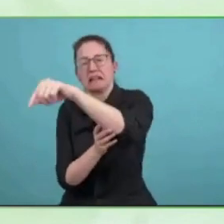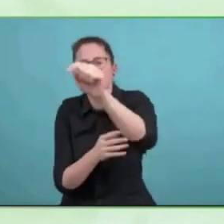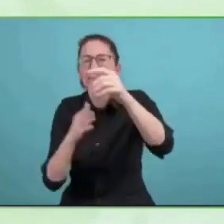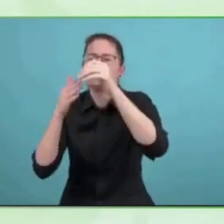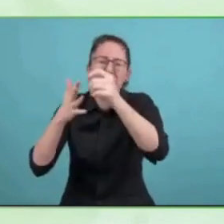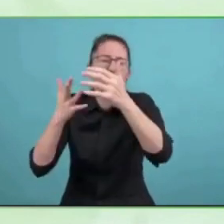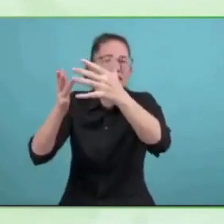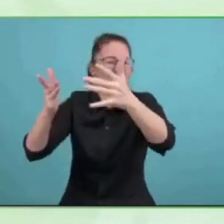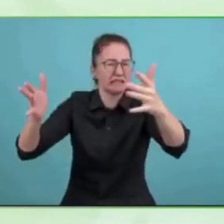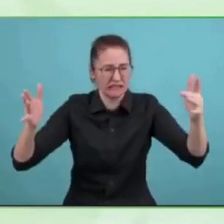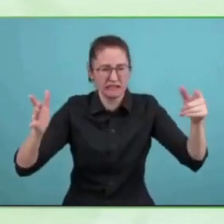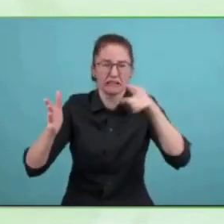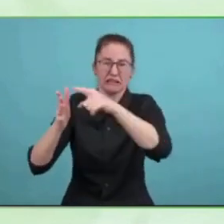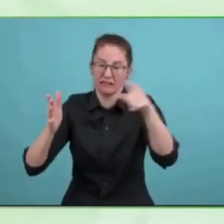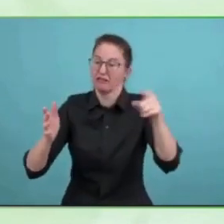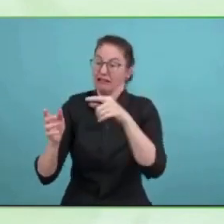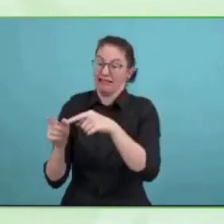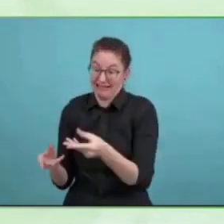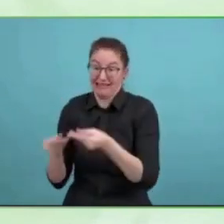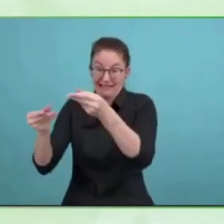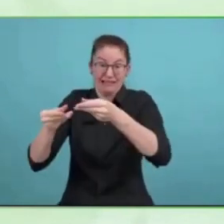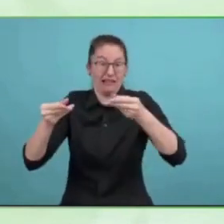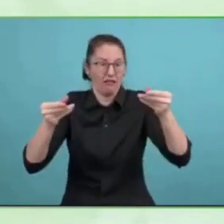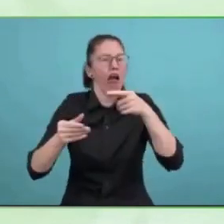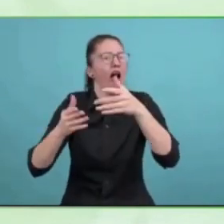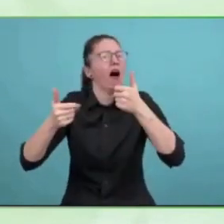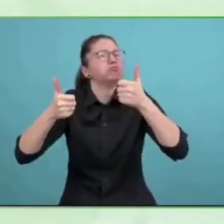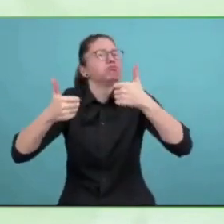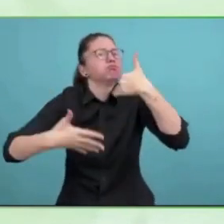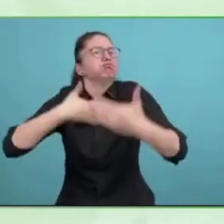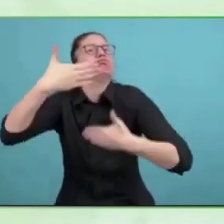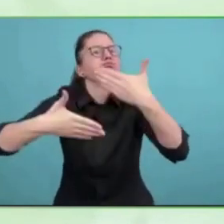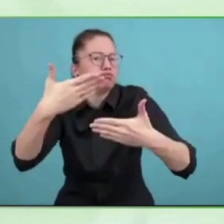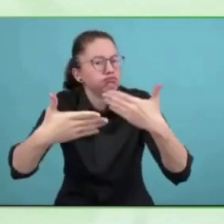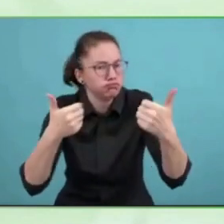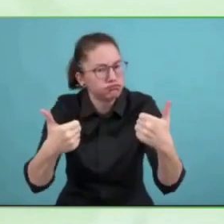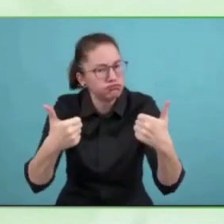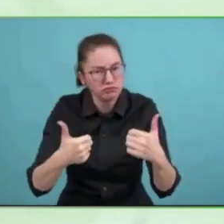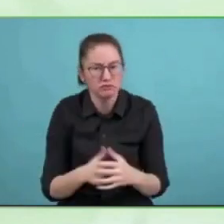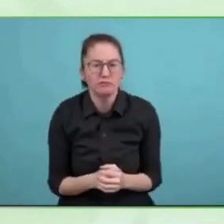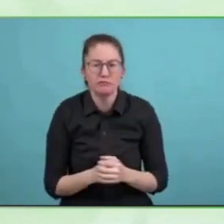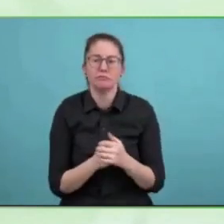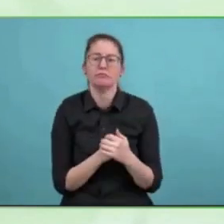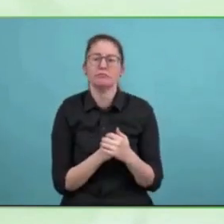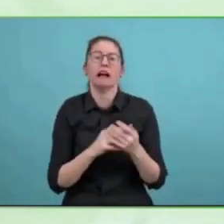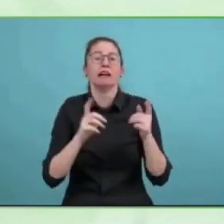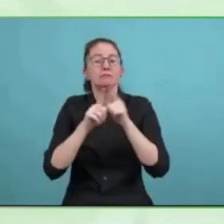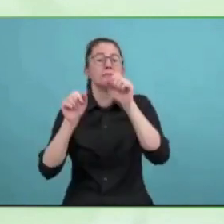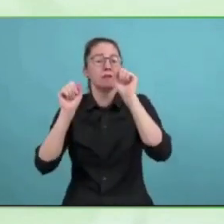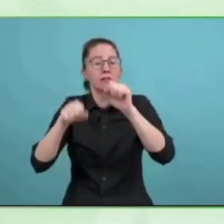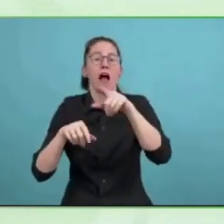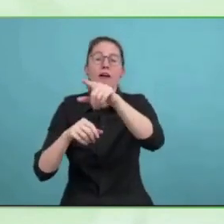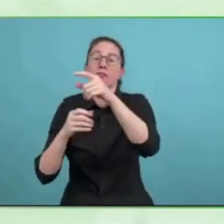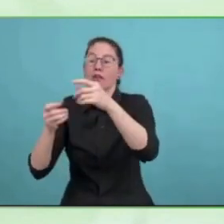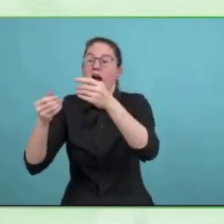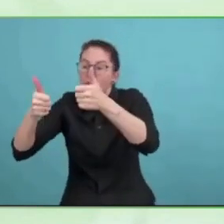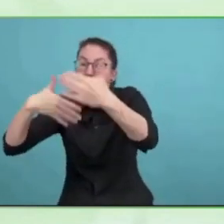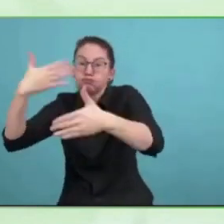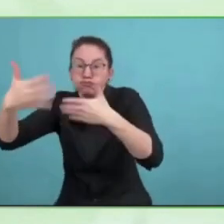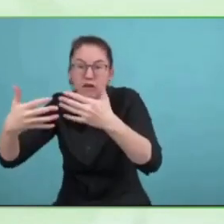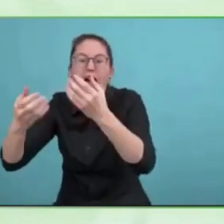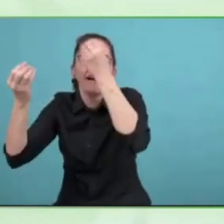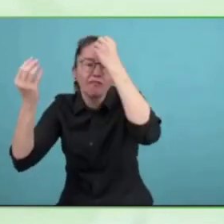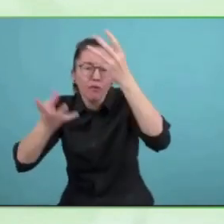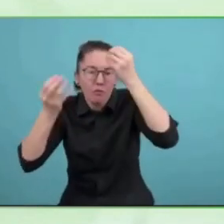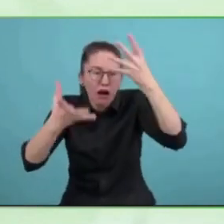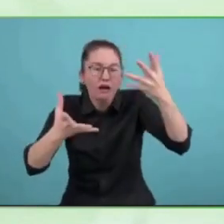all coming short. None of us have got it right on property, so perhaps we develop a tool that enables our members